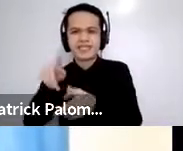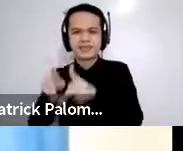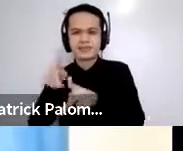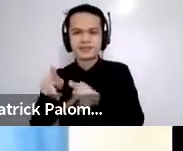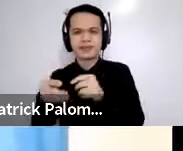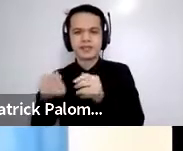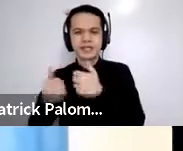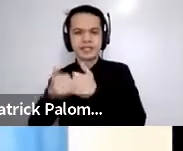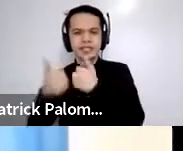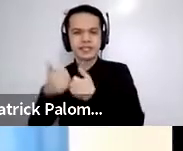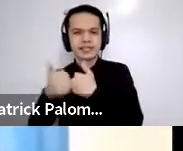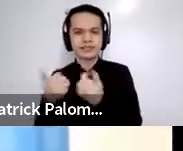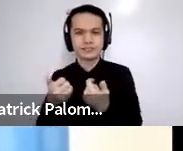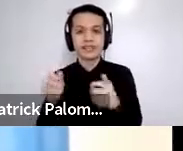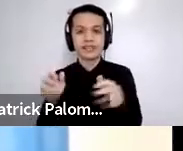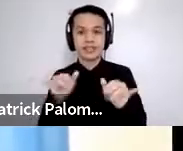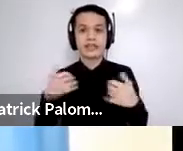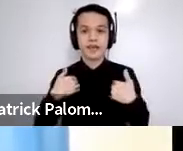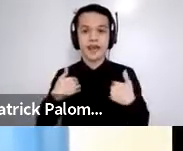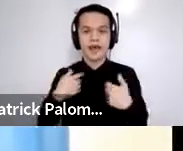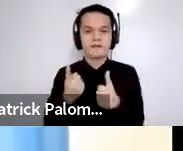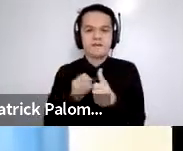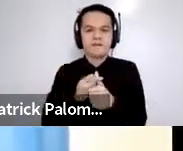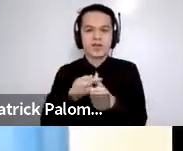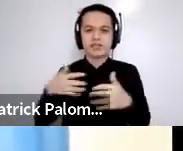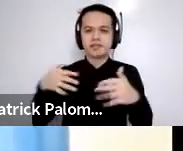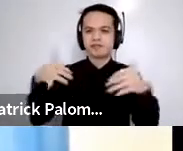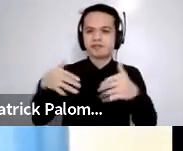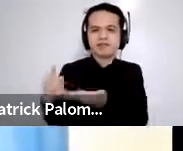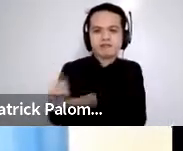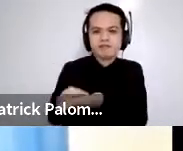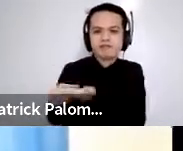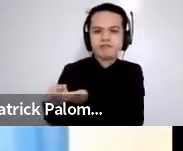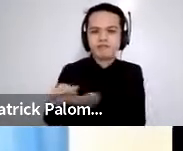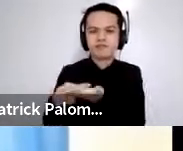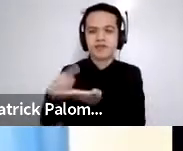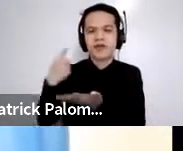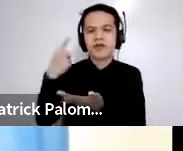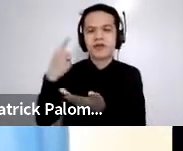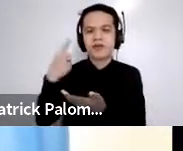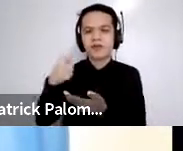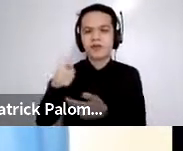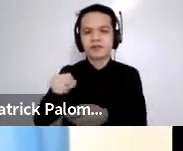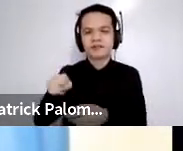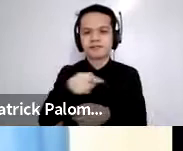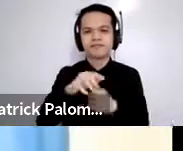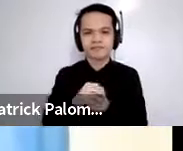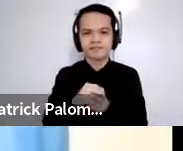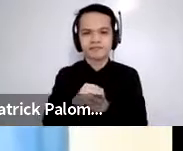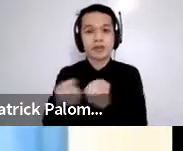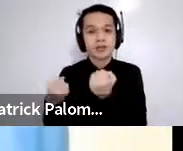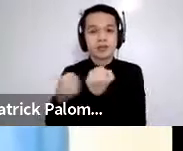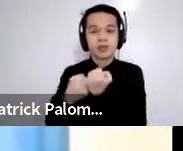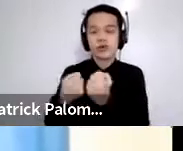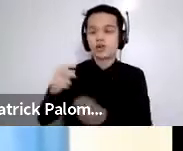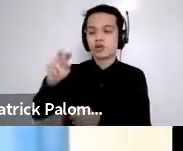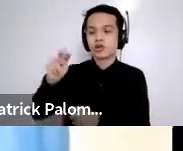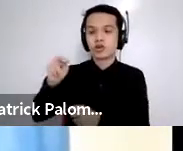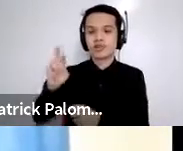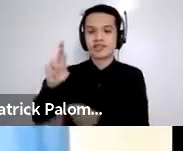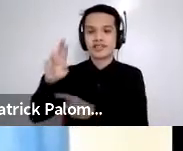world's first anticipatory action pilot for cyclones, with the support of the UN Central Emergency Response